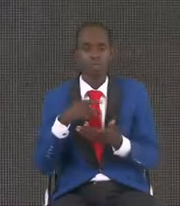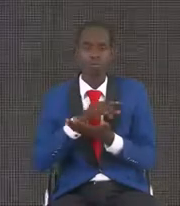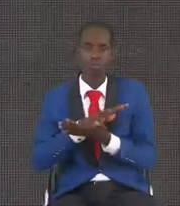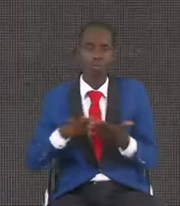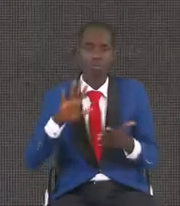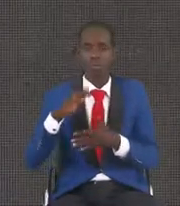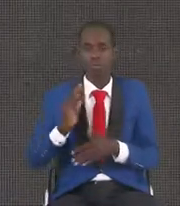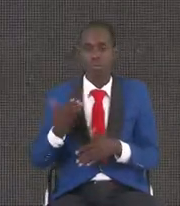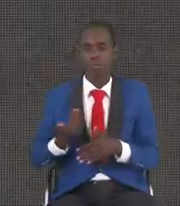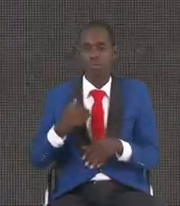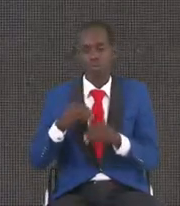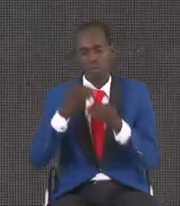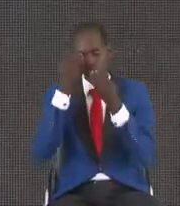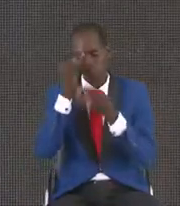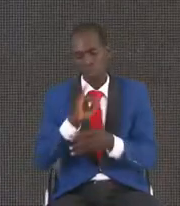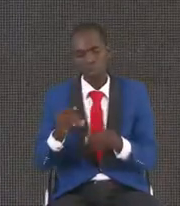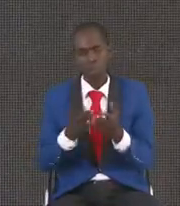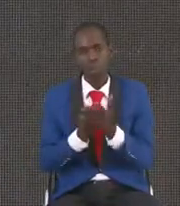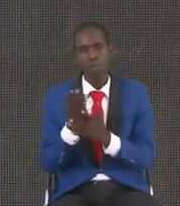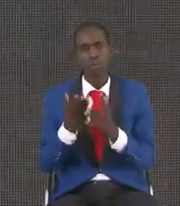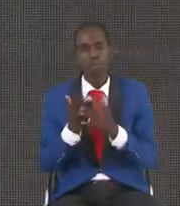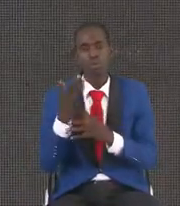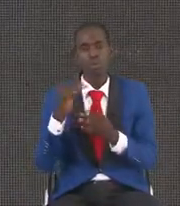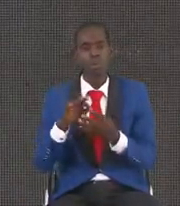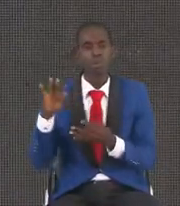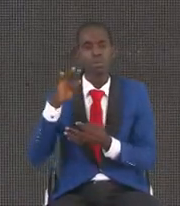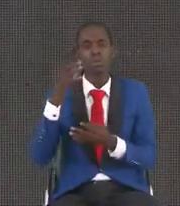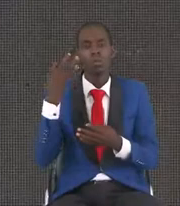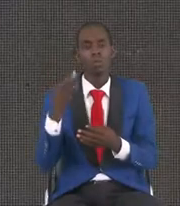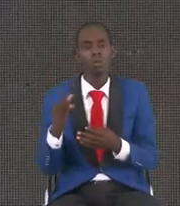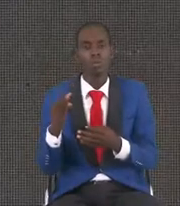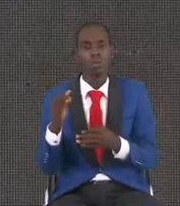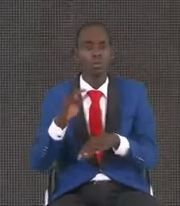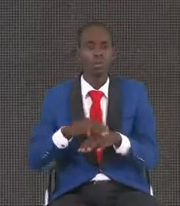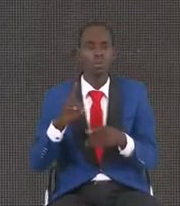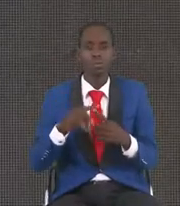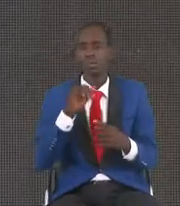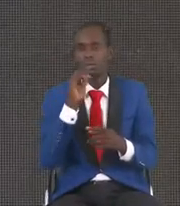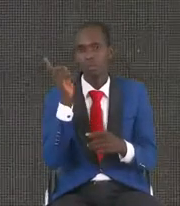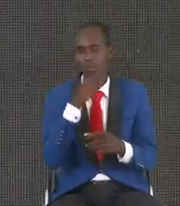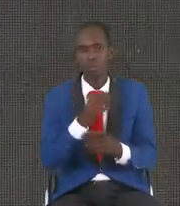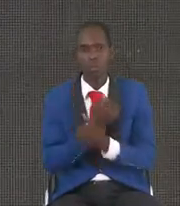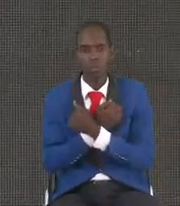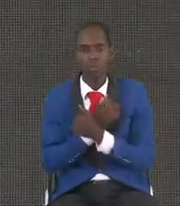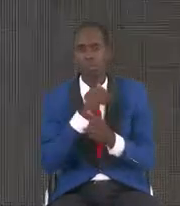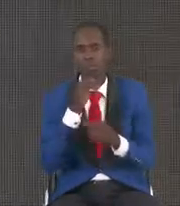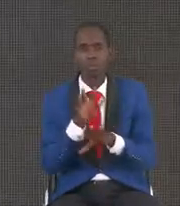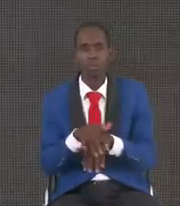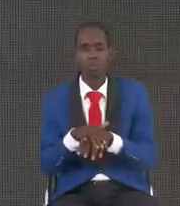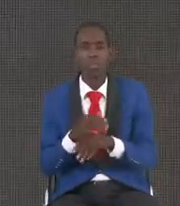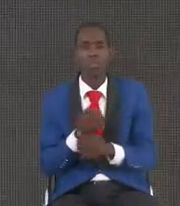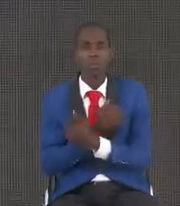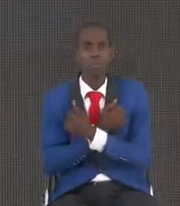truth through the Spirit unto unfeigned love, unpretended love, and to